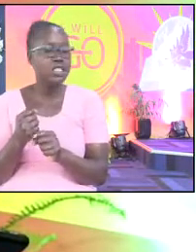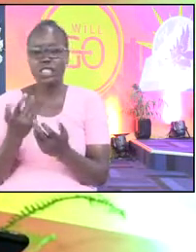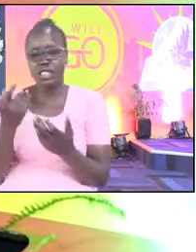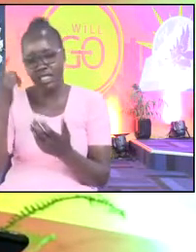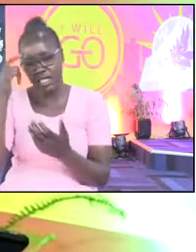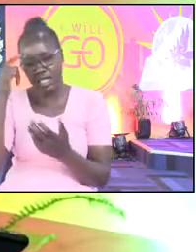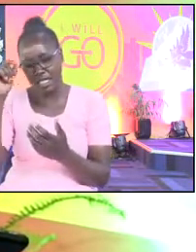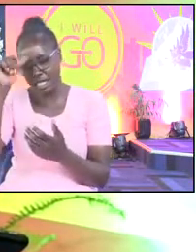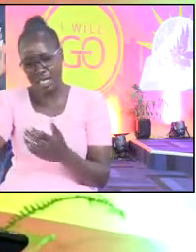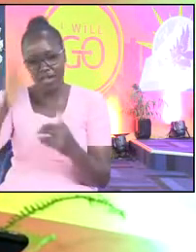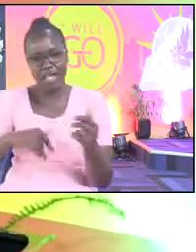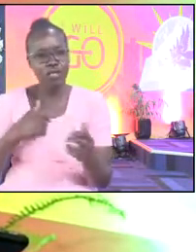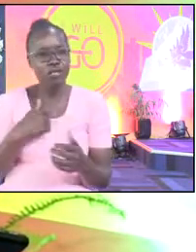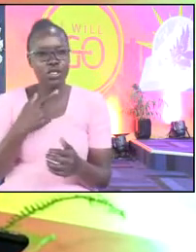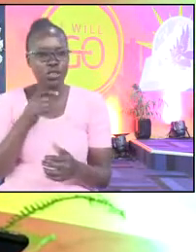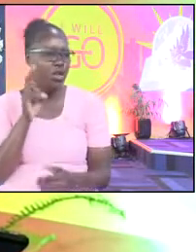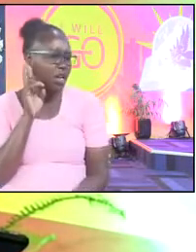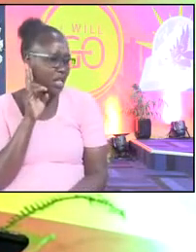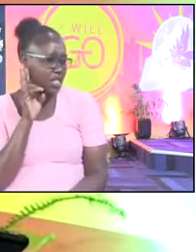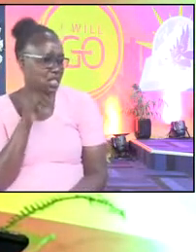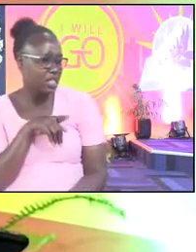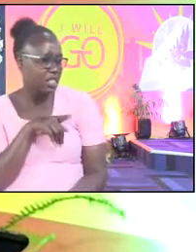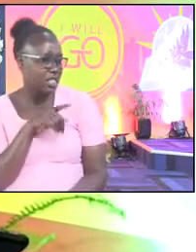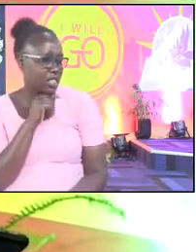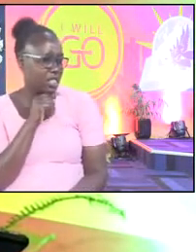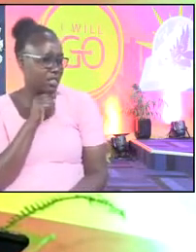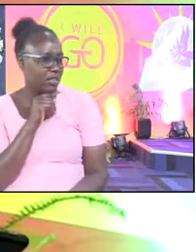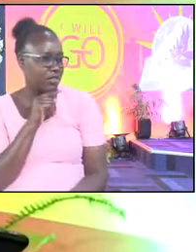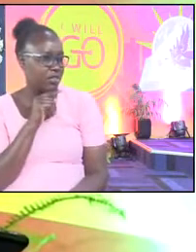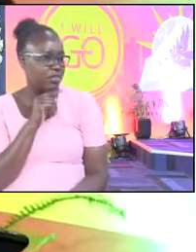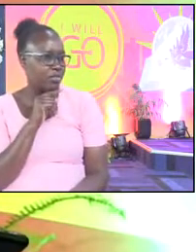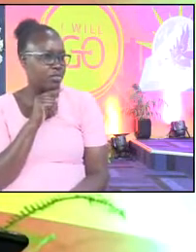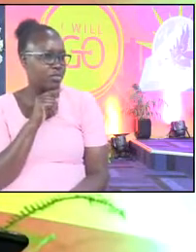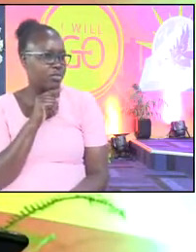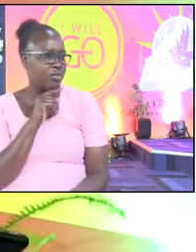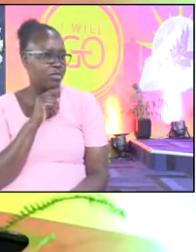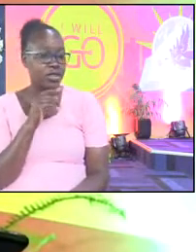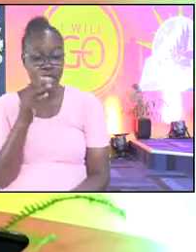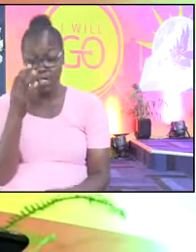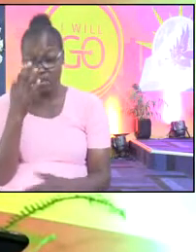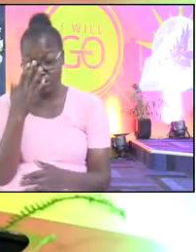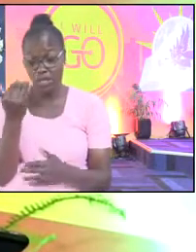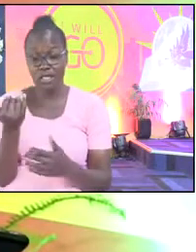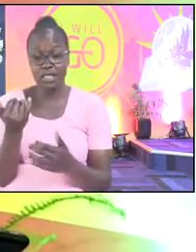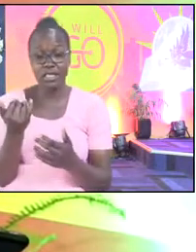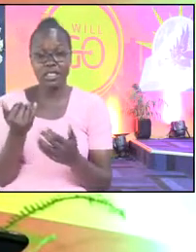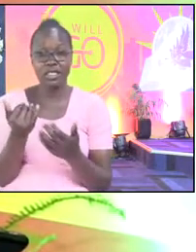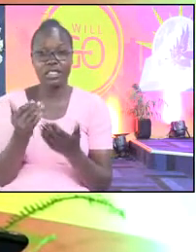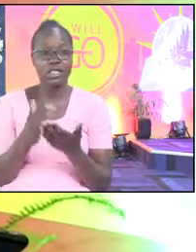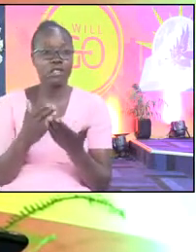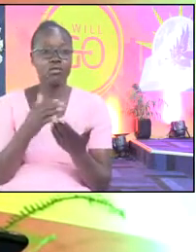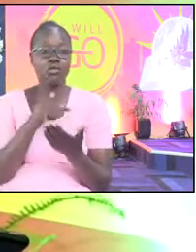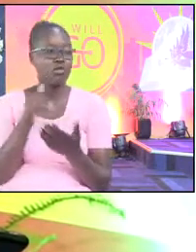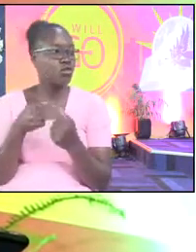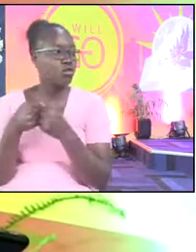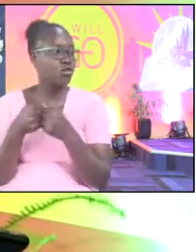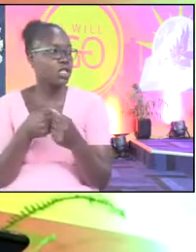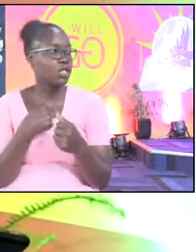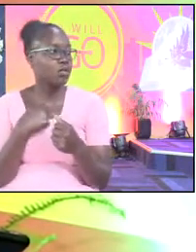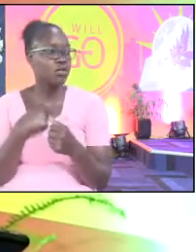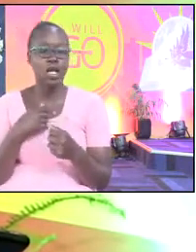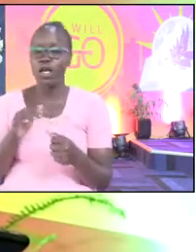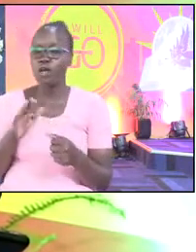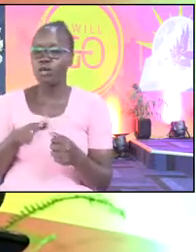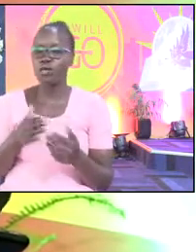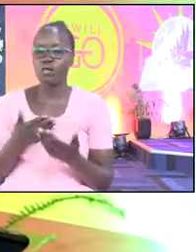me. So I listen to her these days, and I'm wise enough not to challenge her. You know,